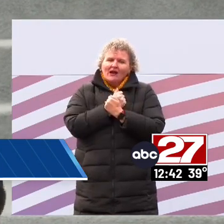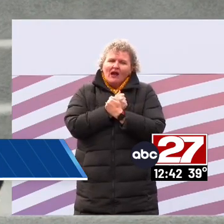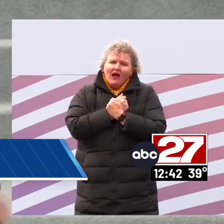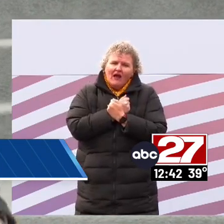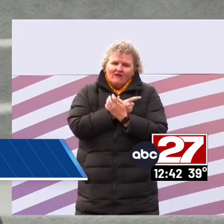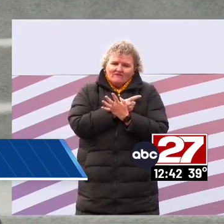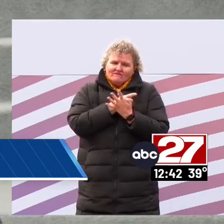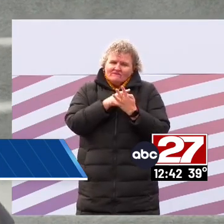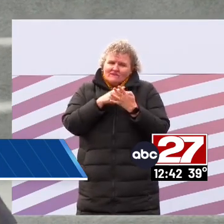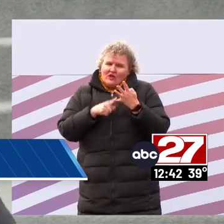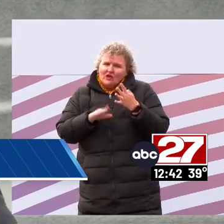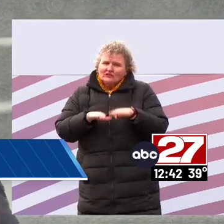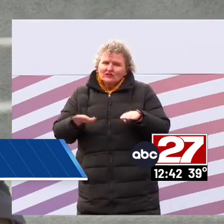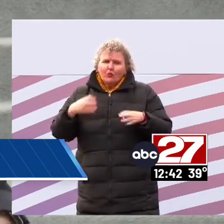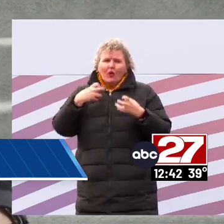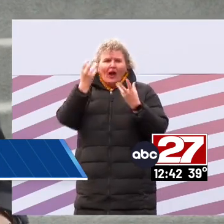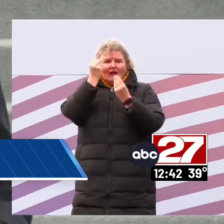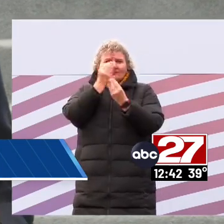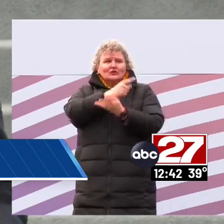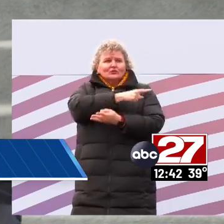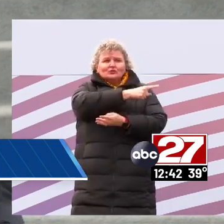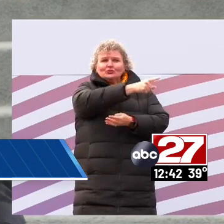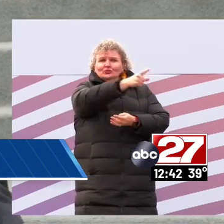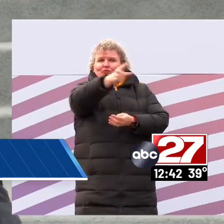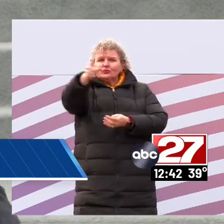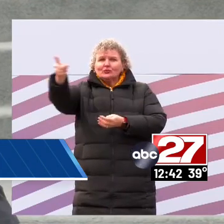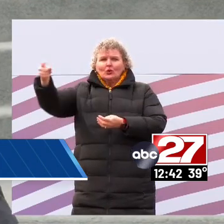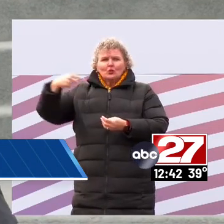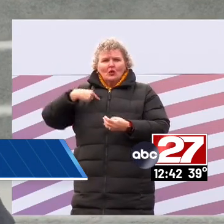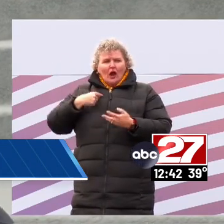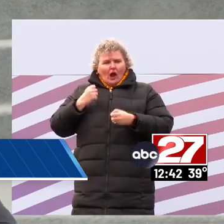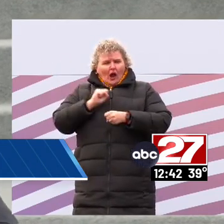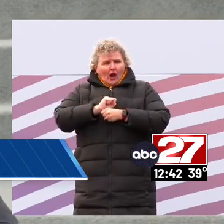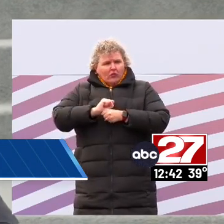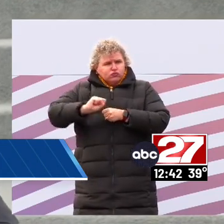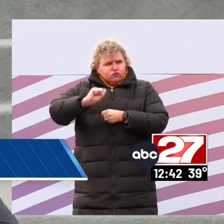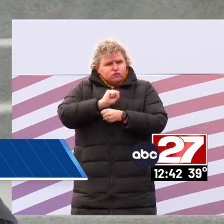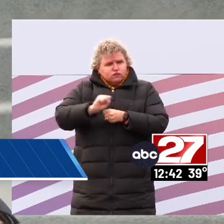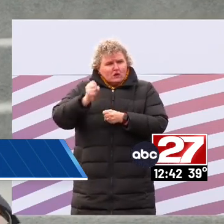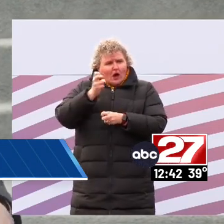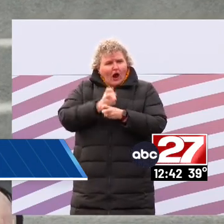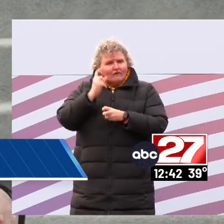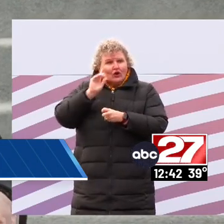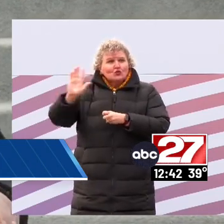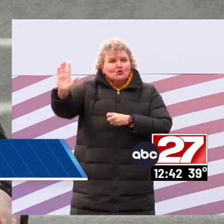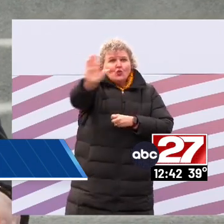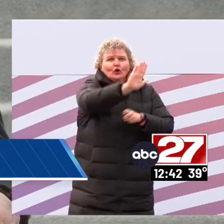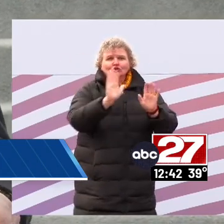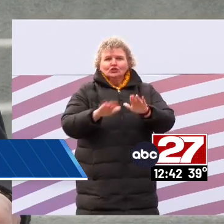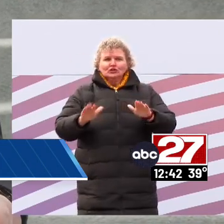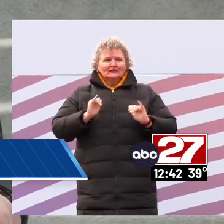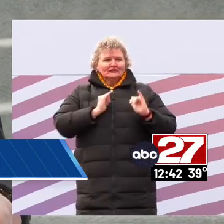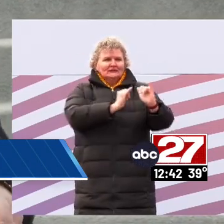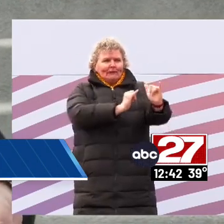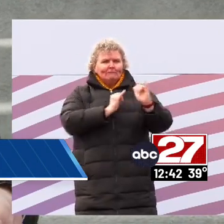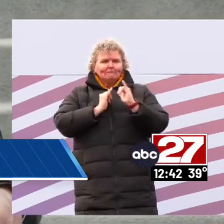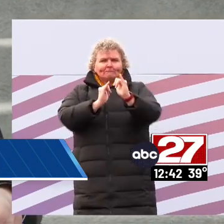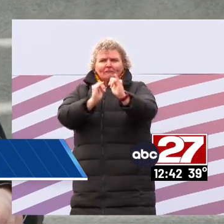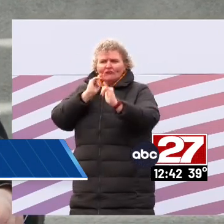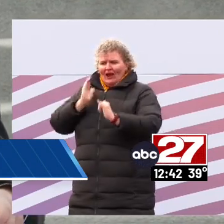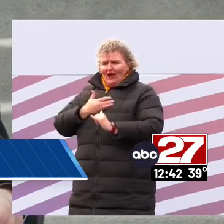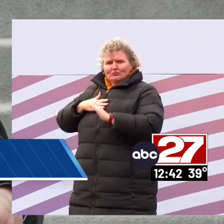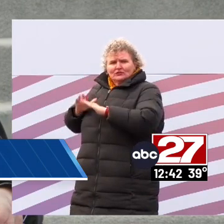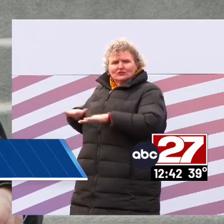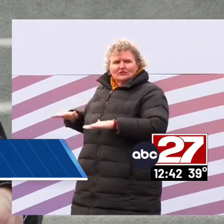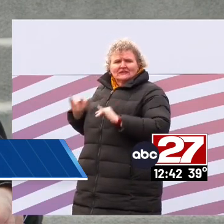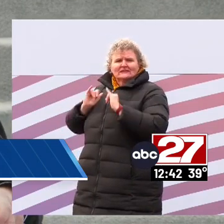of you to know just how hard I will work for your children as Lori and I have for ours. I love you